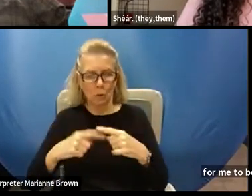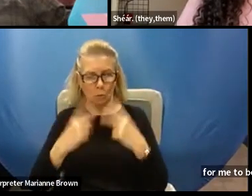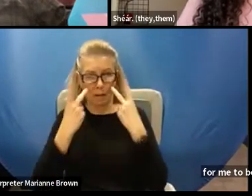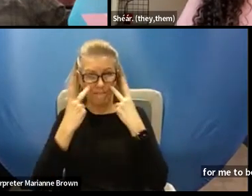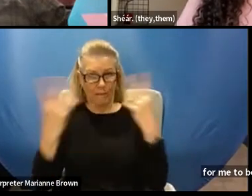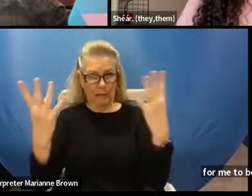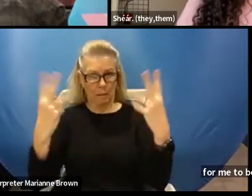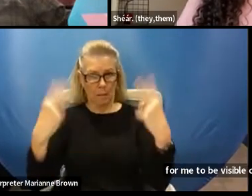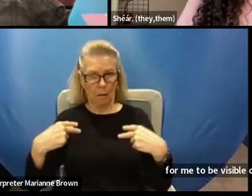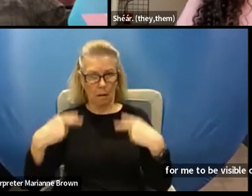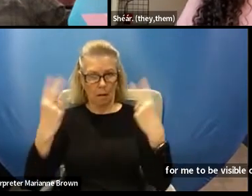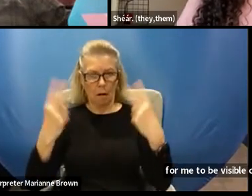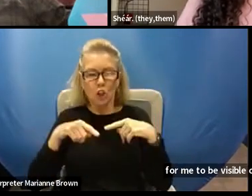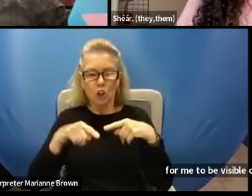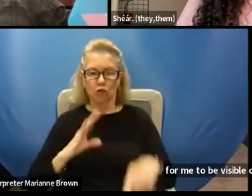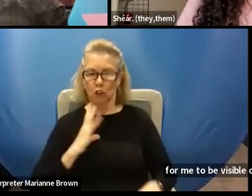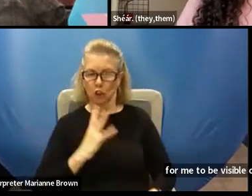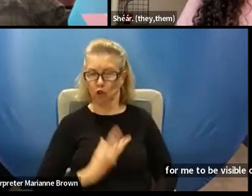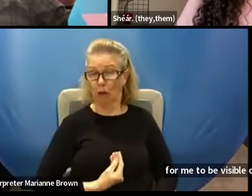We've always been here.